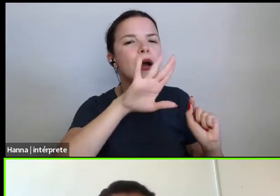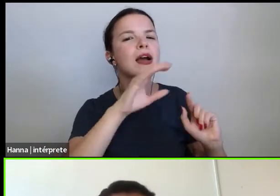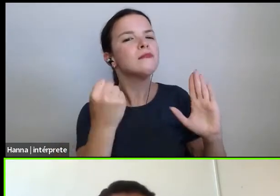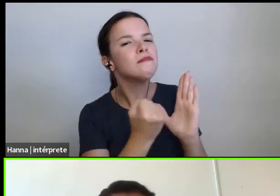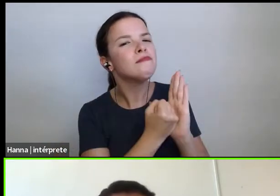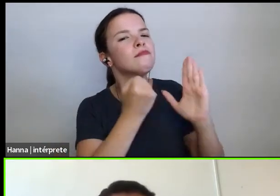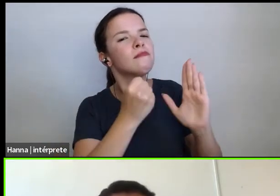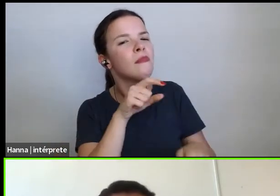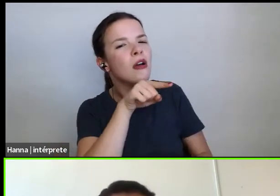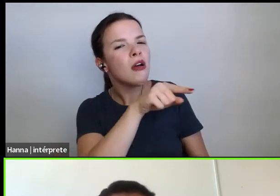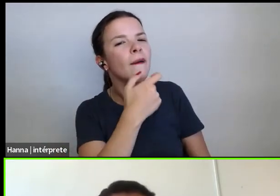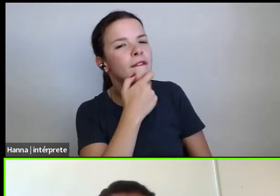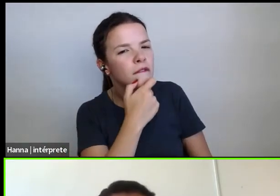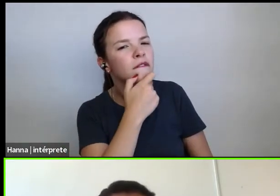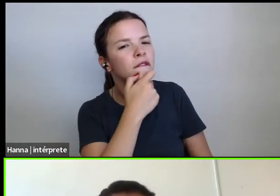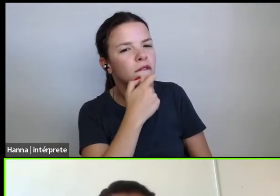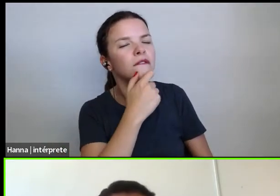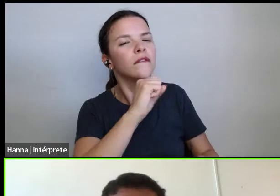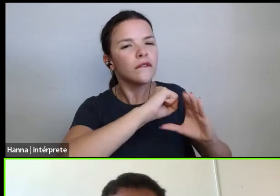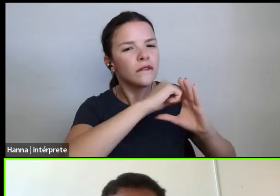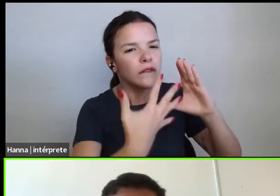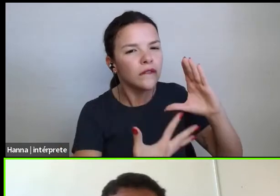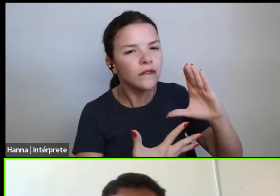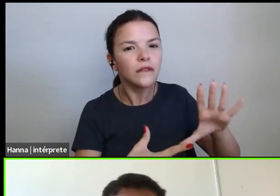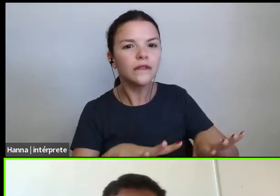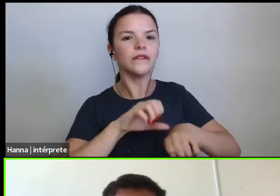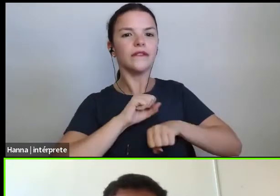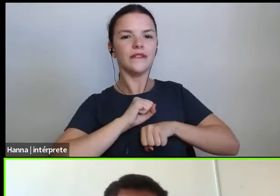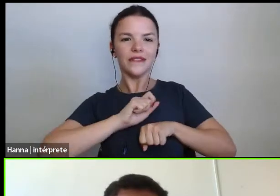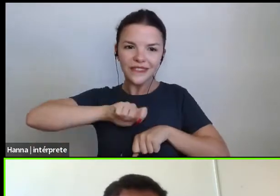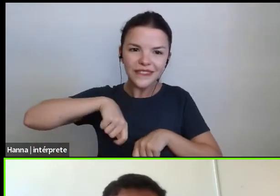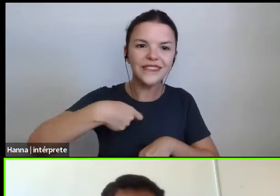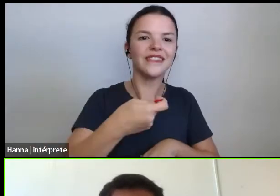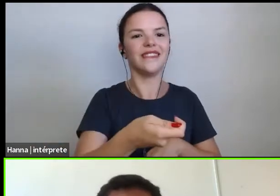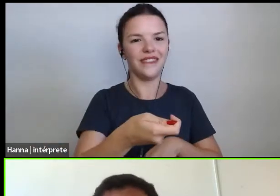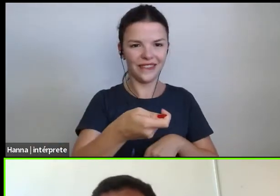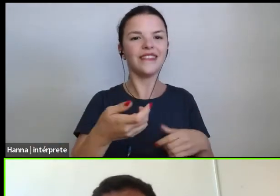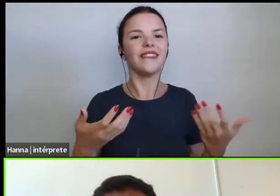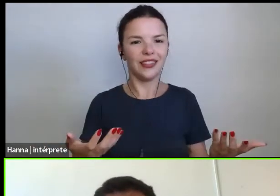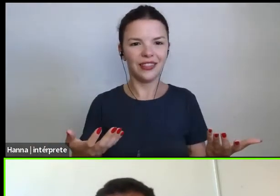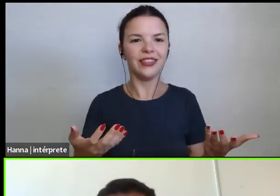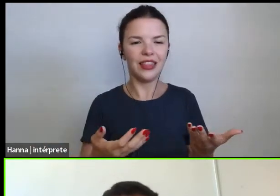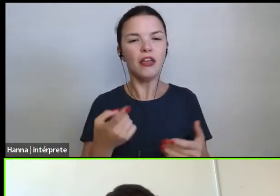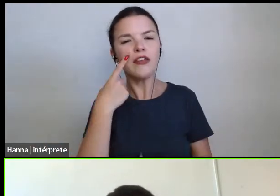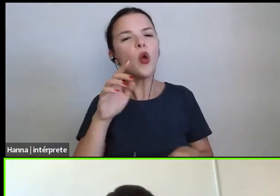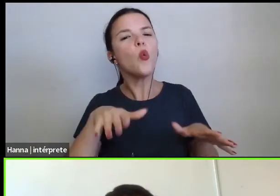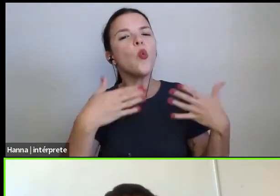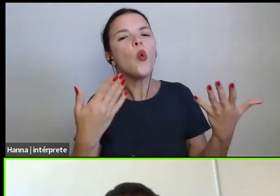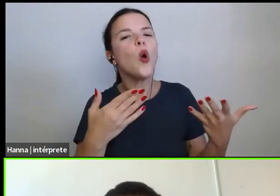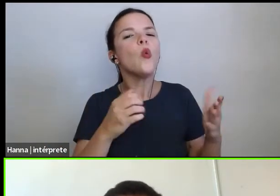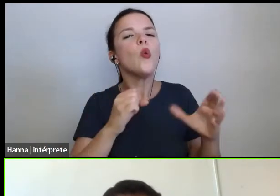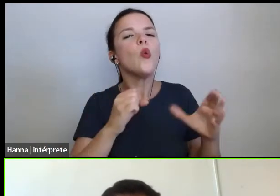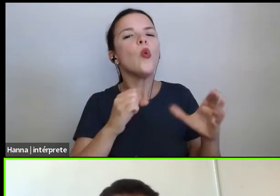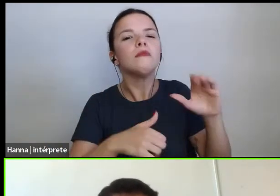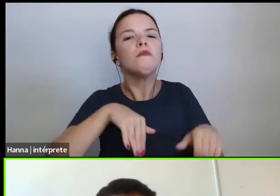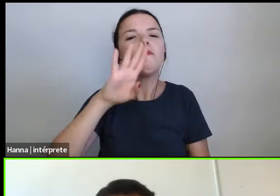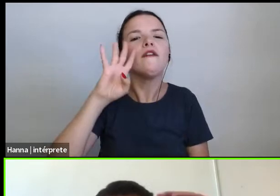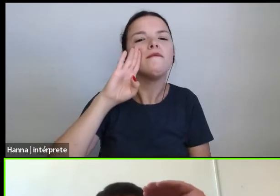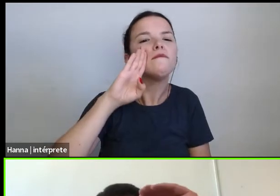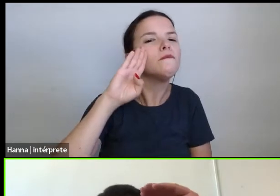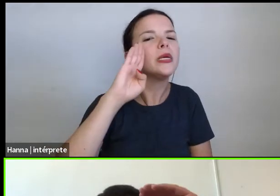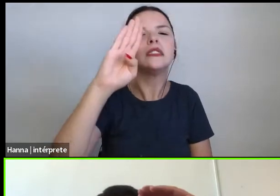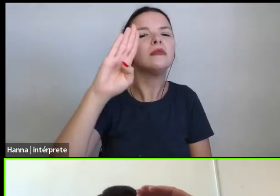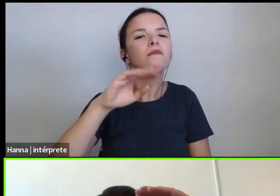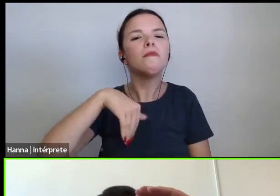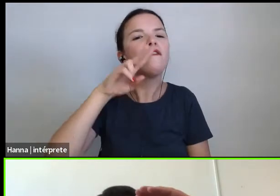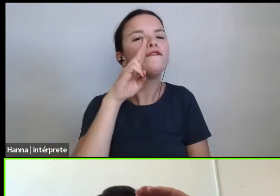salient aspect of that entity, right? So probably because of that, they have chosen